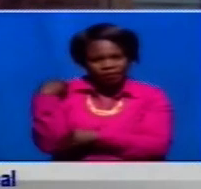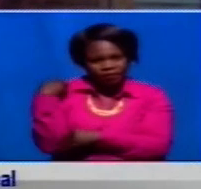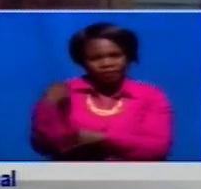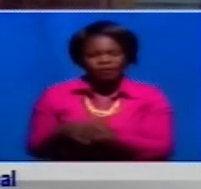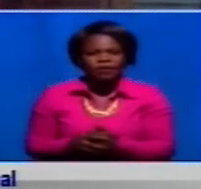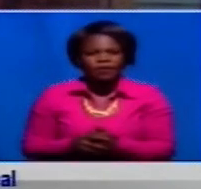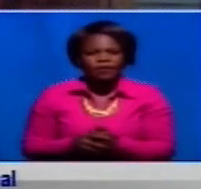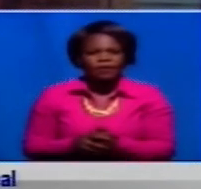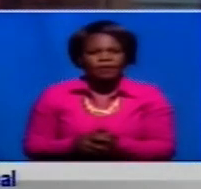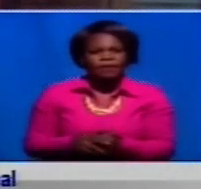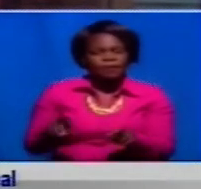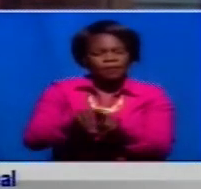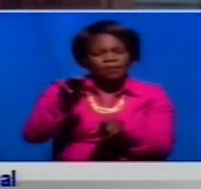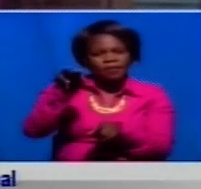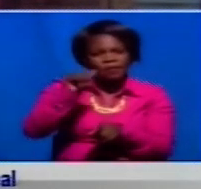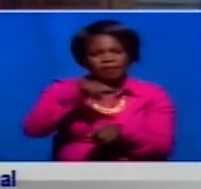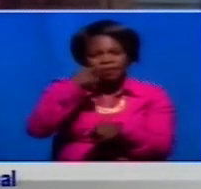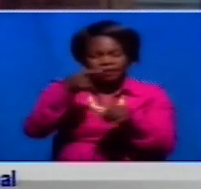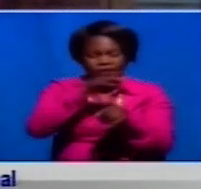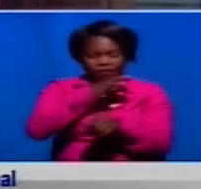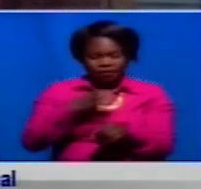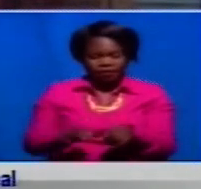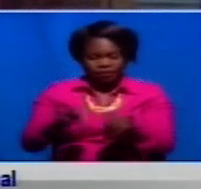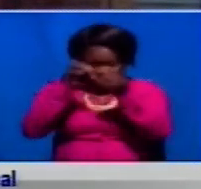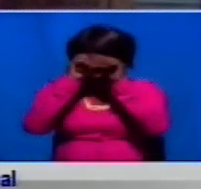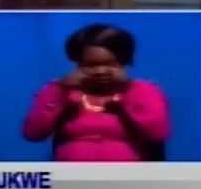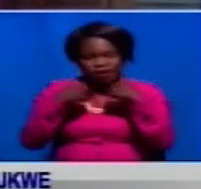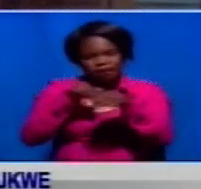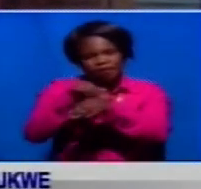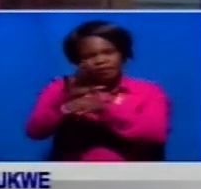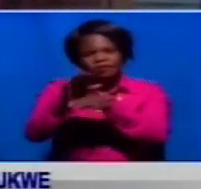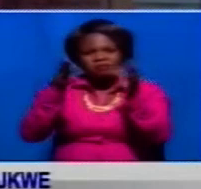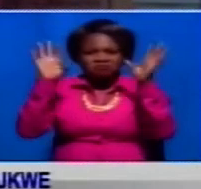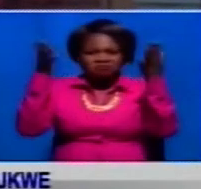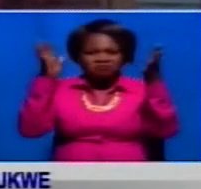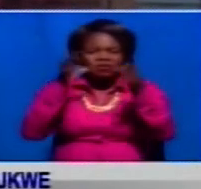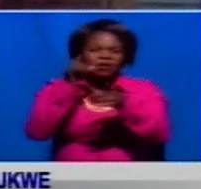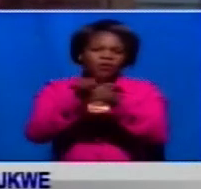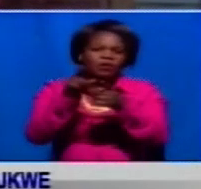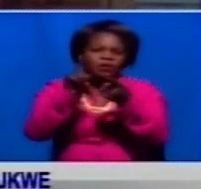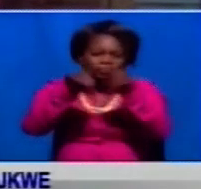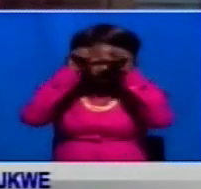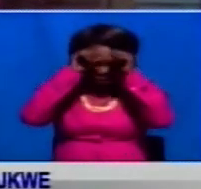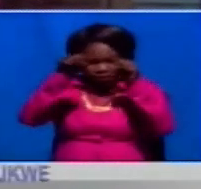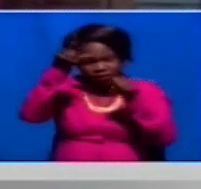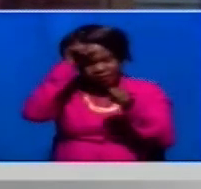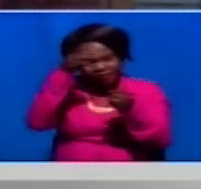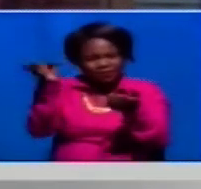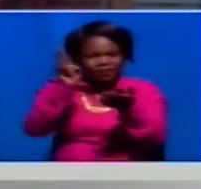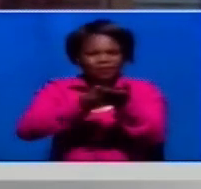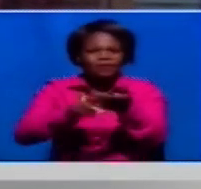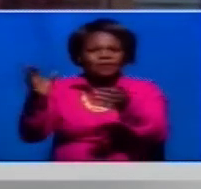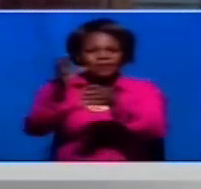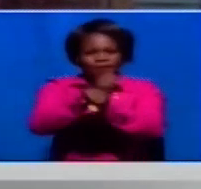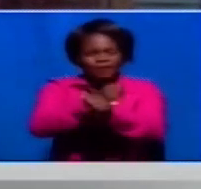And Mr. Ma said the Chinese president has sent congratulatory words to President Lungu on his re-election